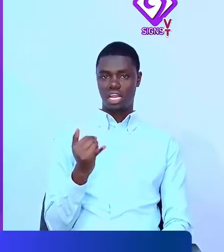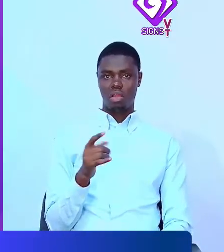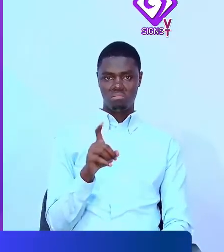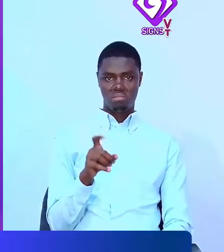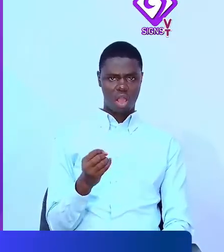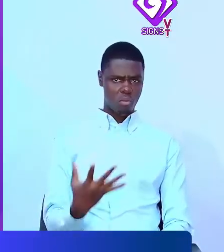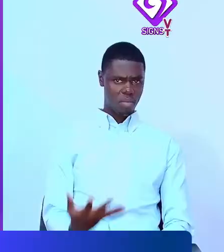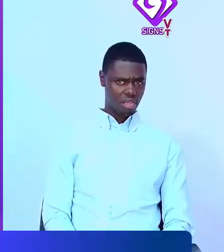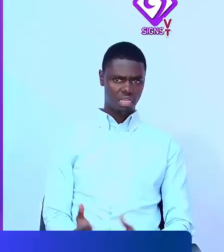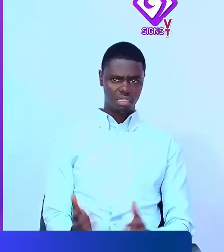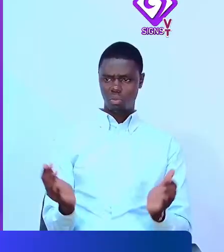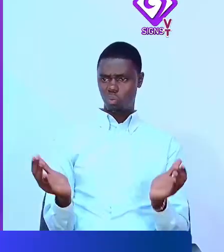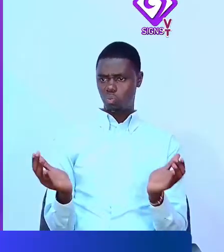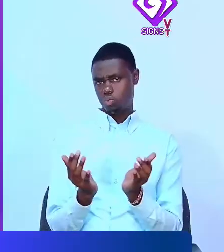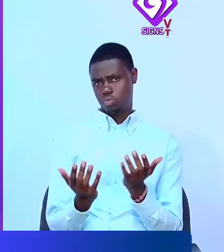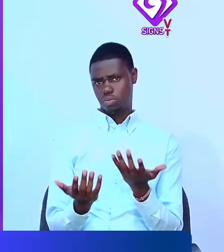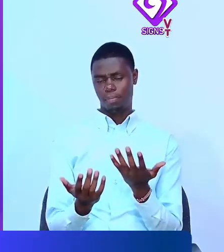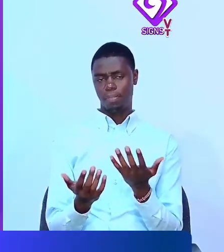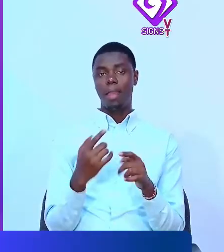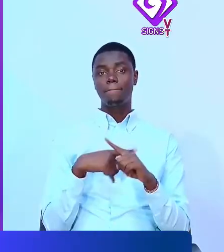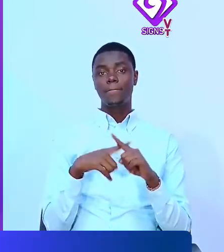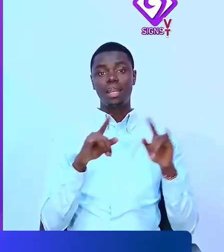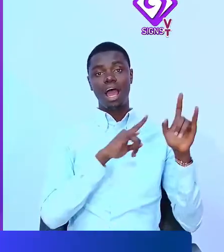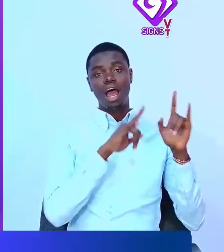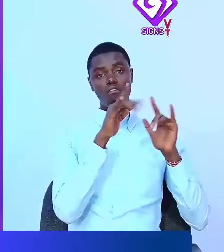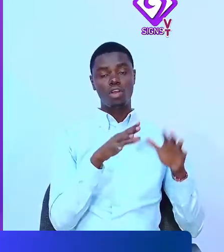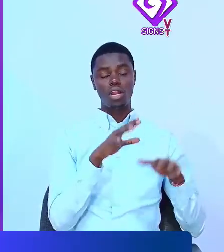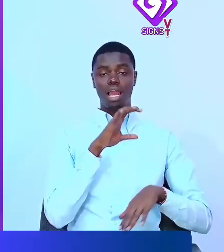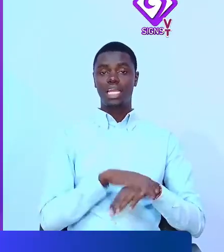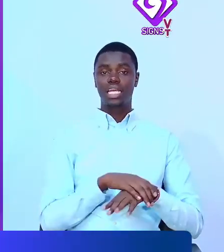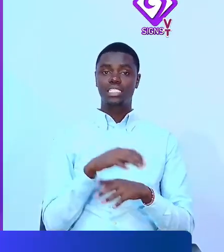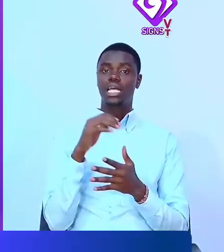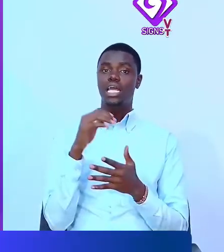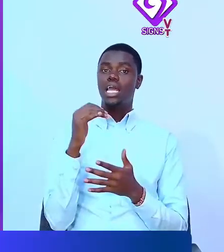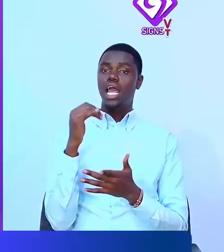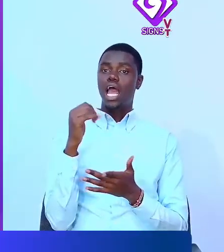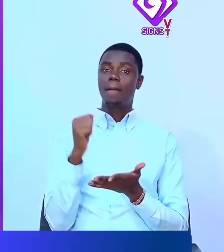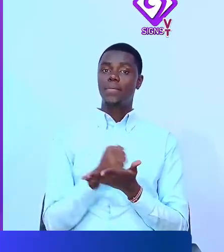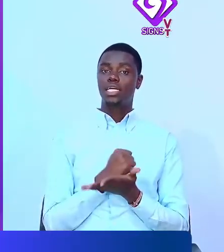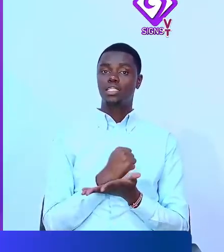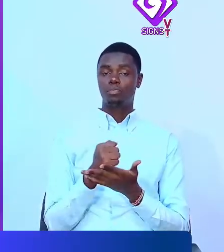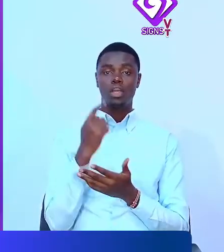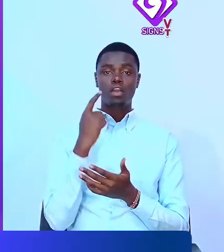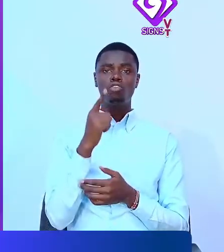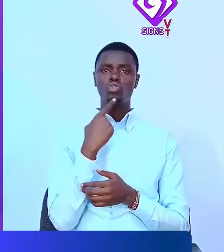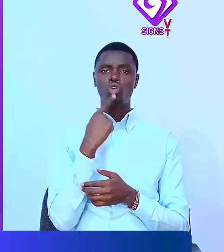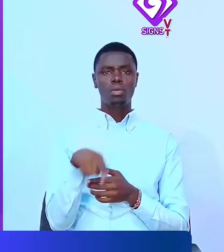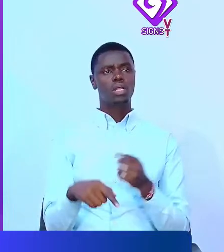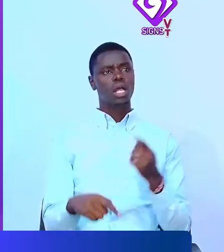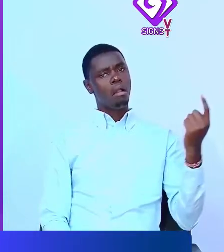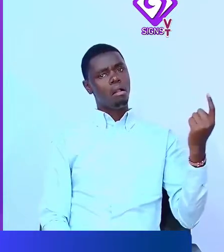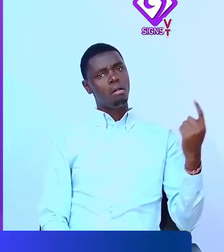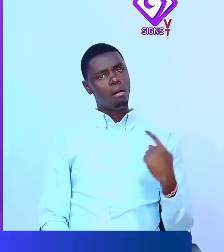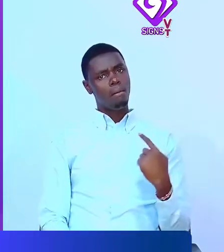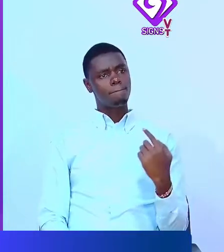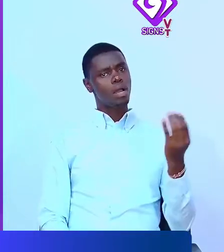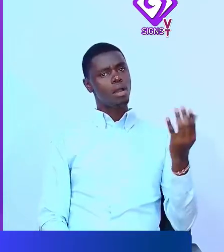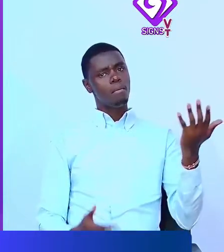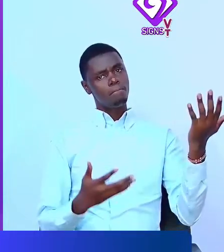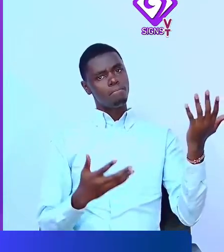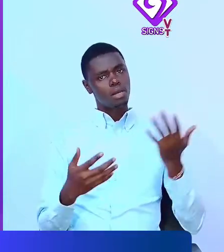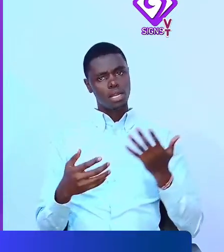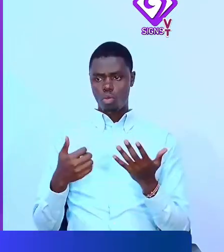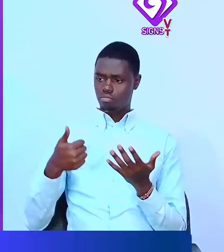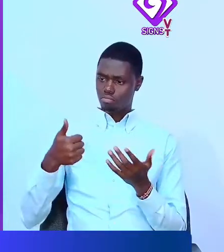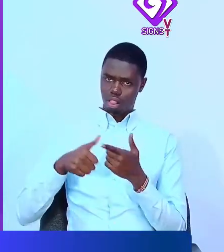a handful. Isn't it? Yeah. Yet a foreigner gets it. For you, you'll be told, come physically, bring your